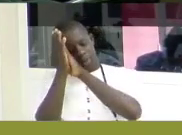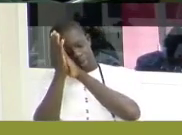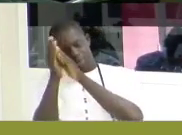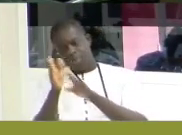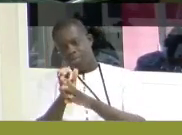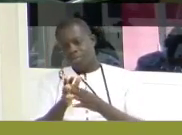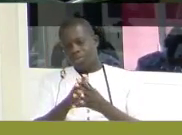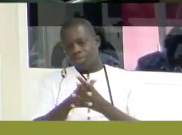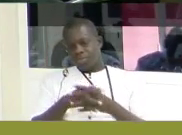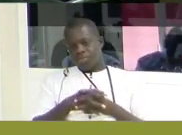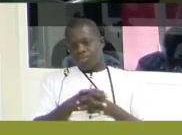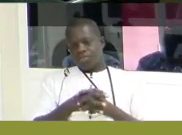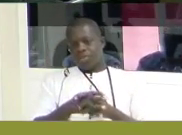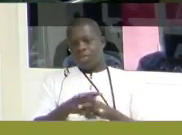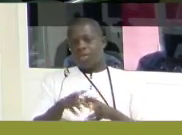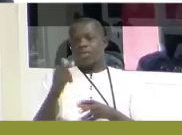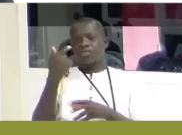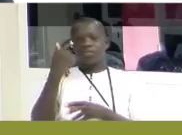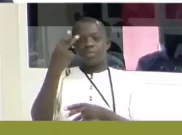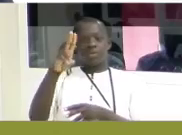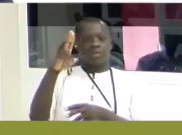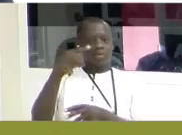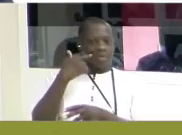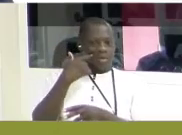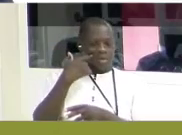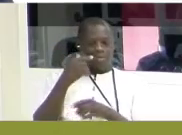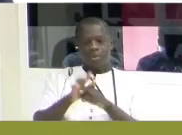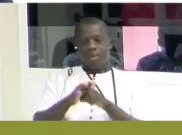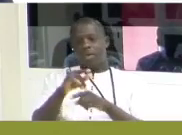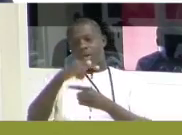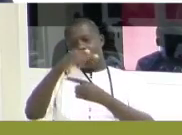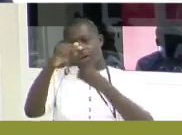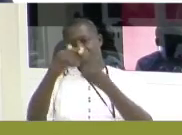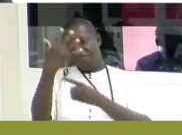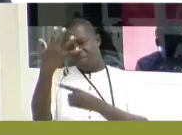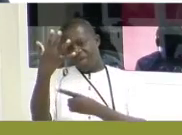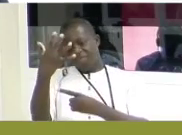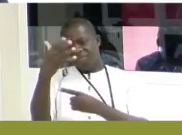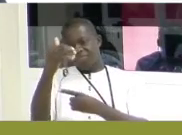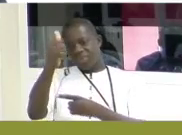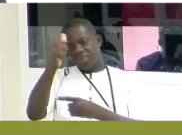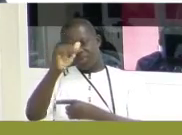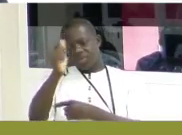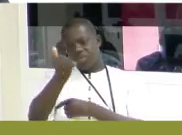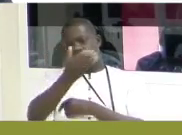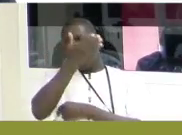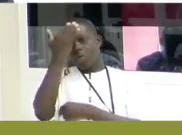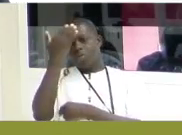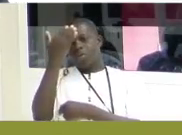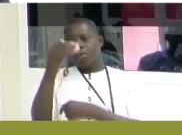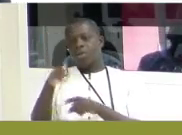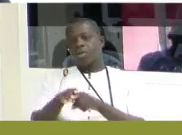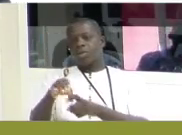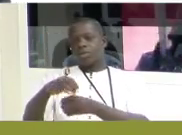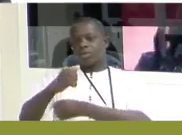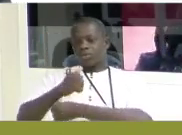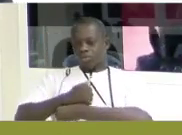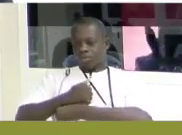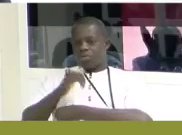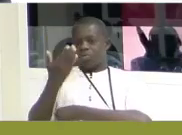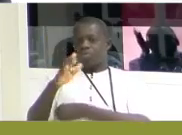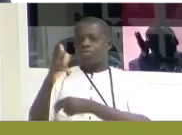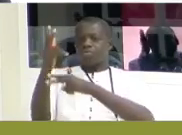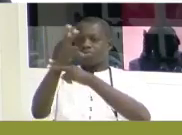2? So early that morning, around 5, 6 a.m., the security guard from the gate opened the cell door